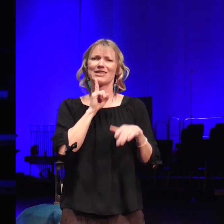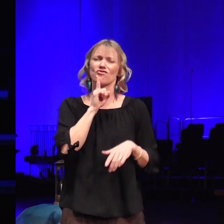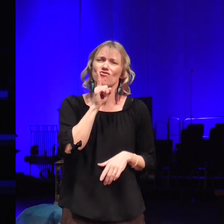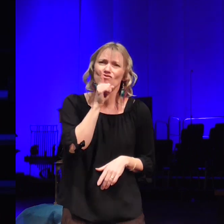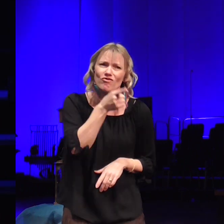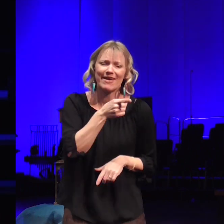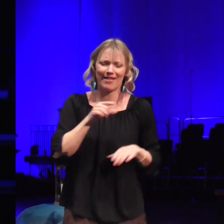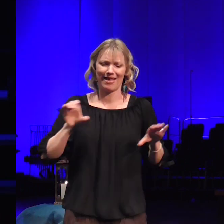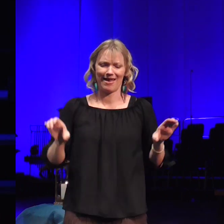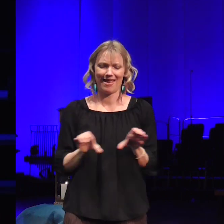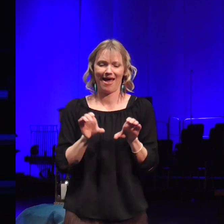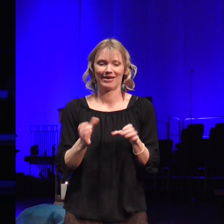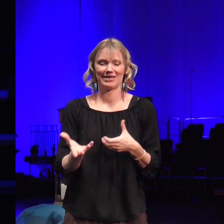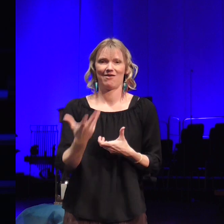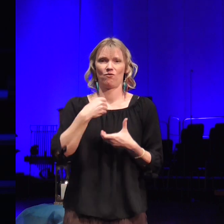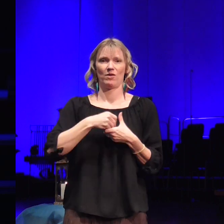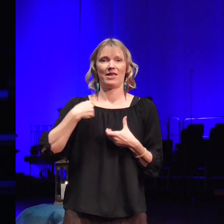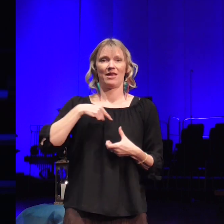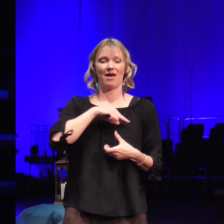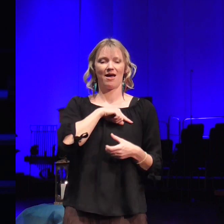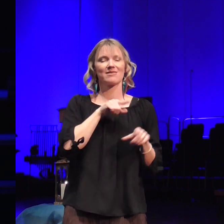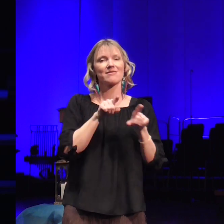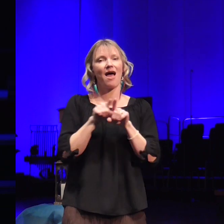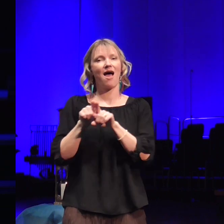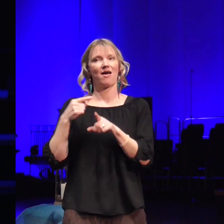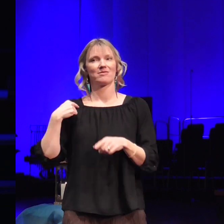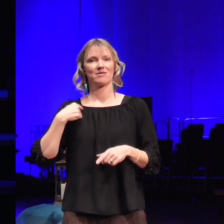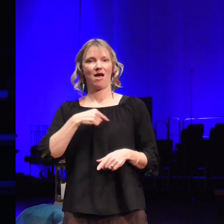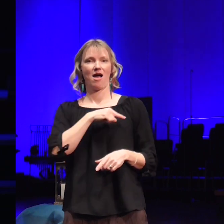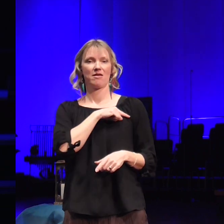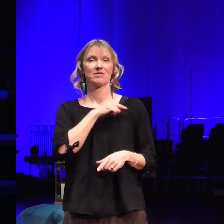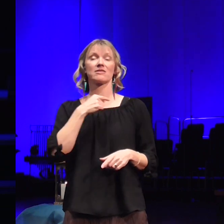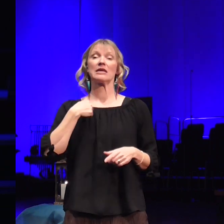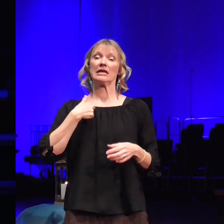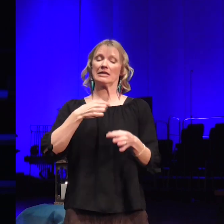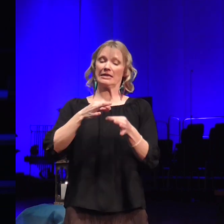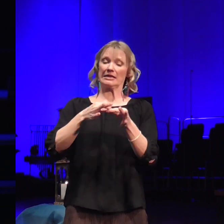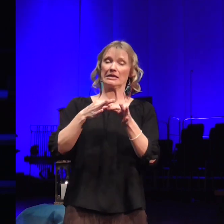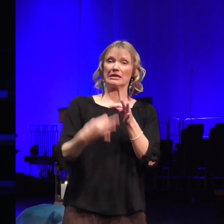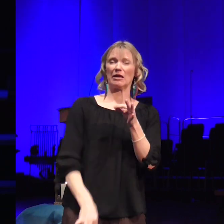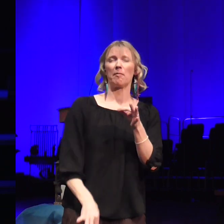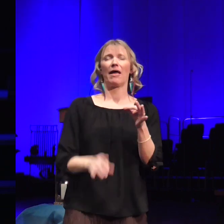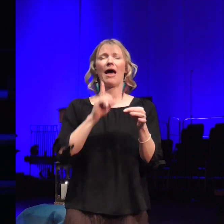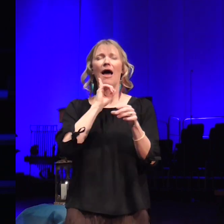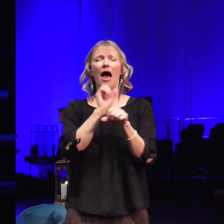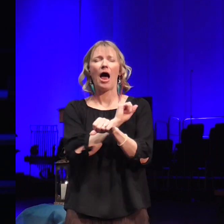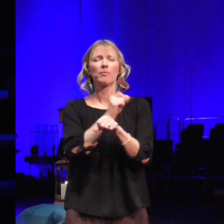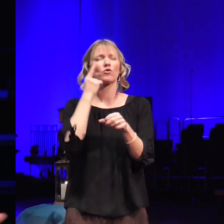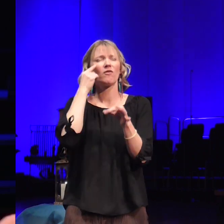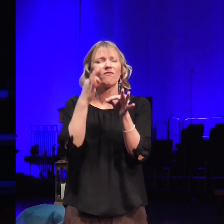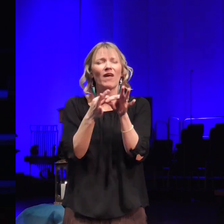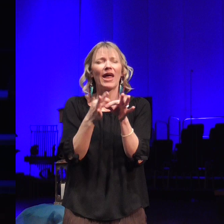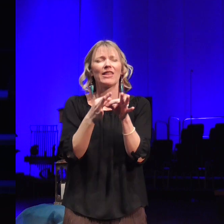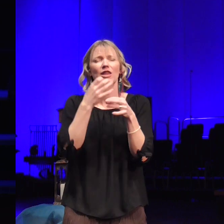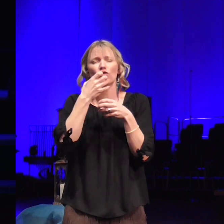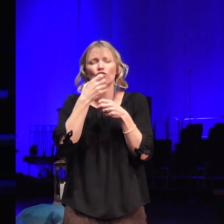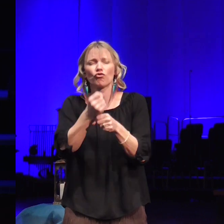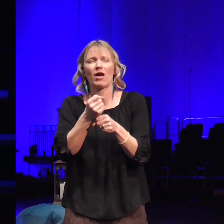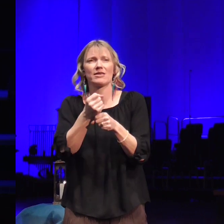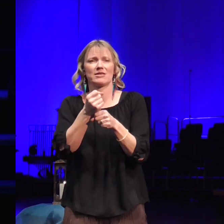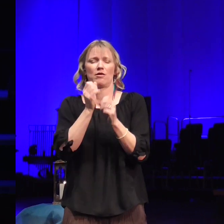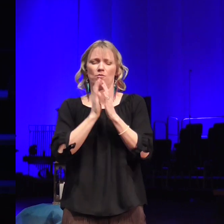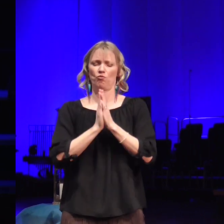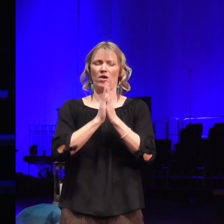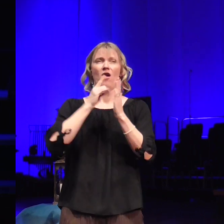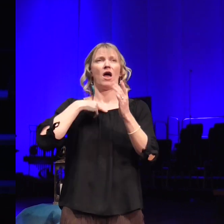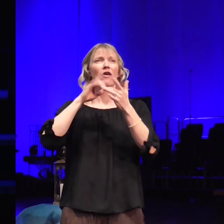active in us, as us. And I simply, in absolute faith and trust, then release this prayer. I